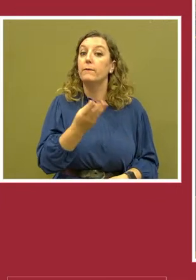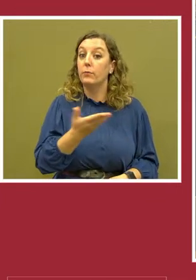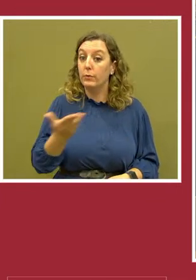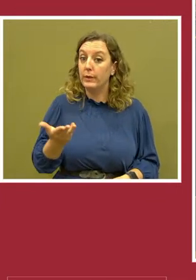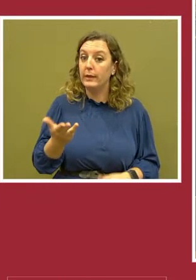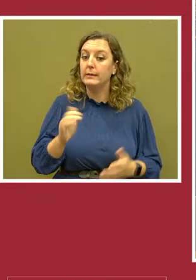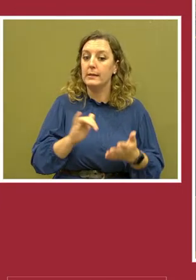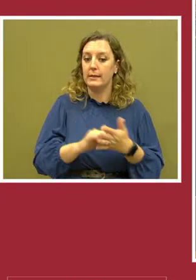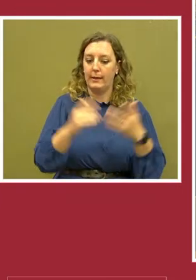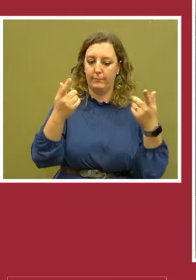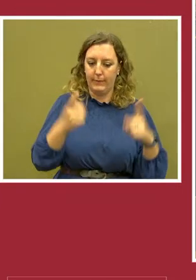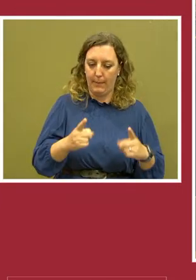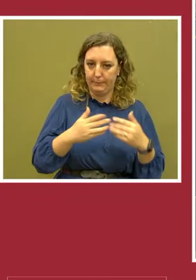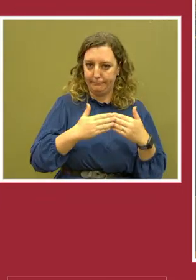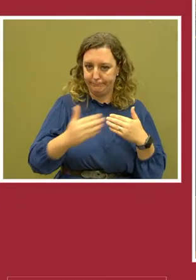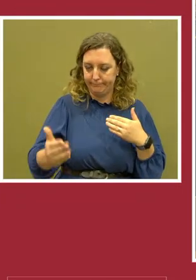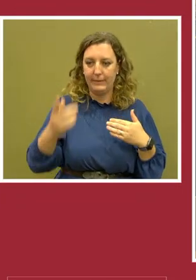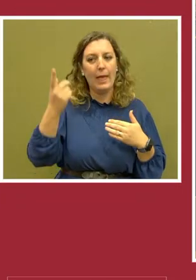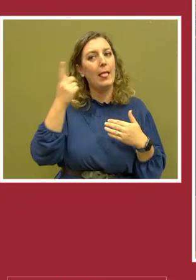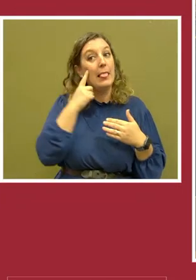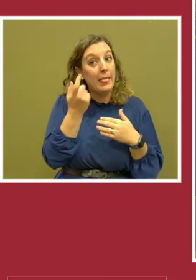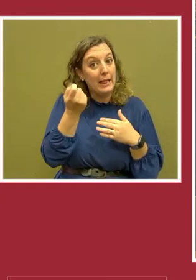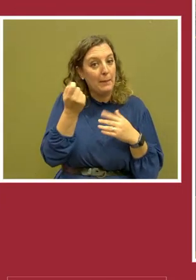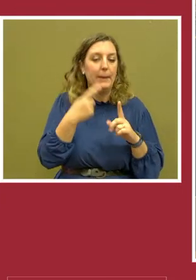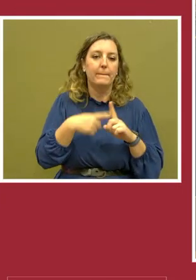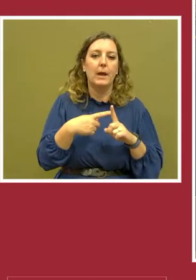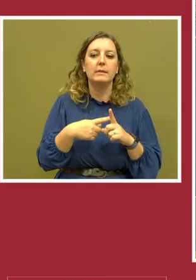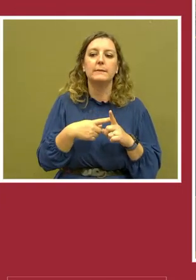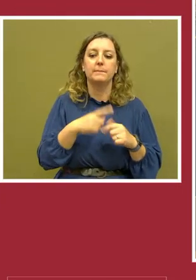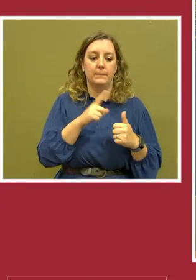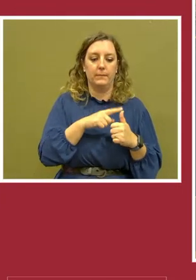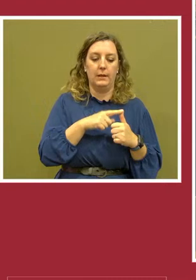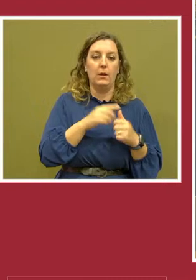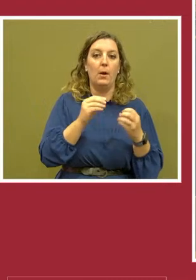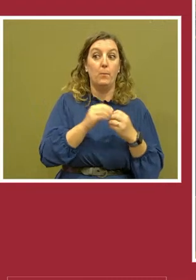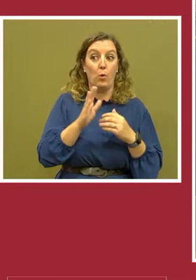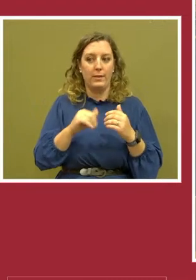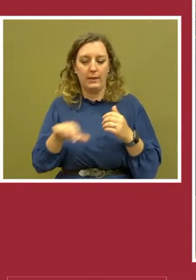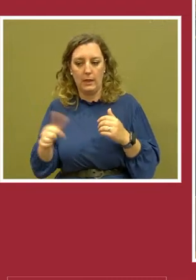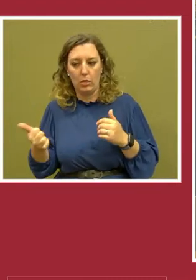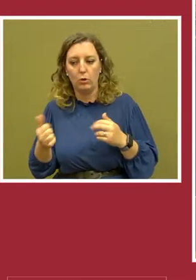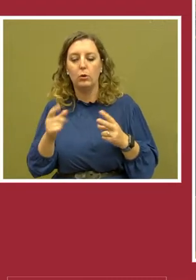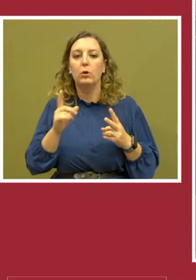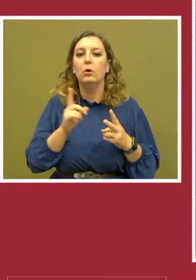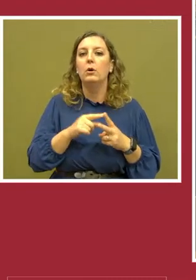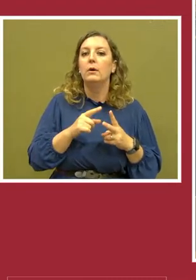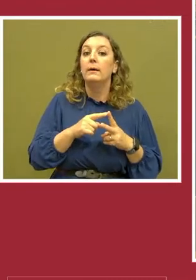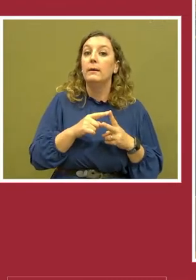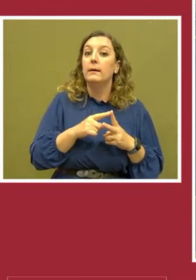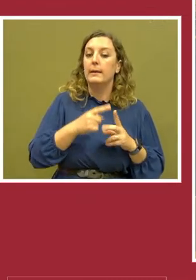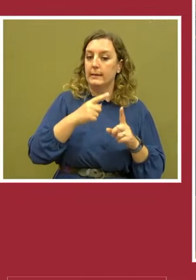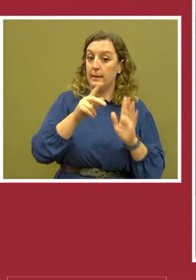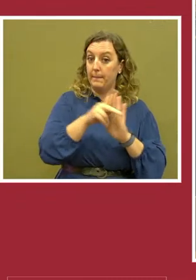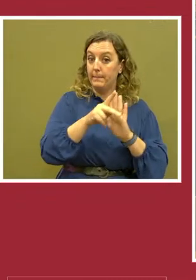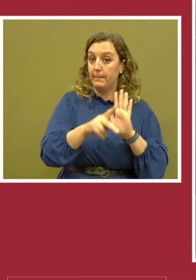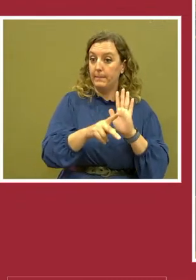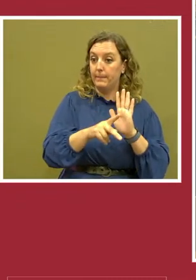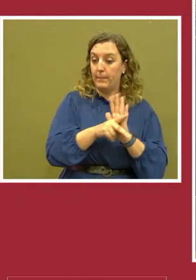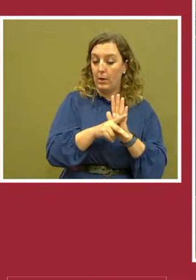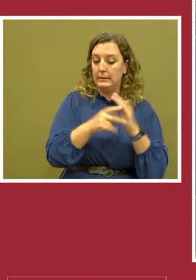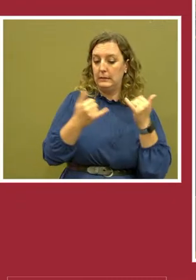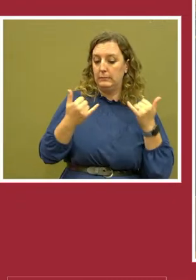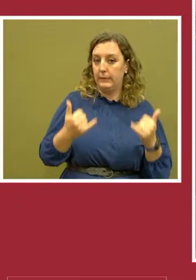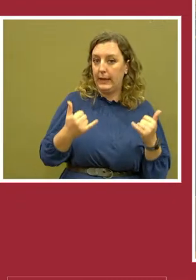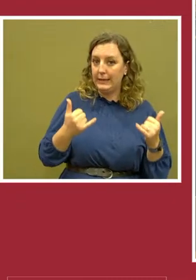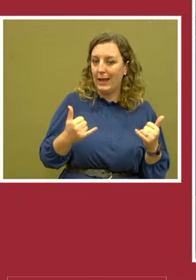that are going to come out of this I think are a little bit positive, one more certain than the other. I think the policy as it exists right